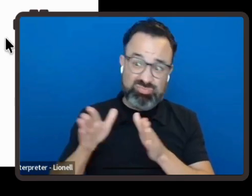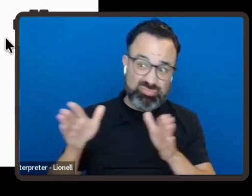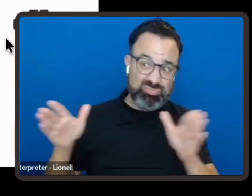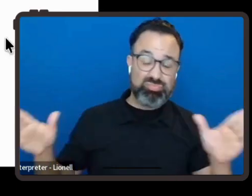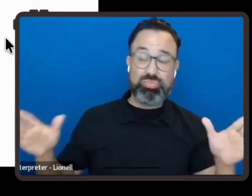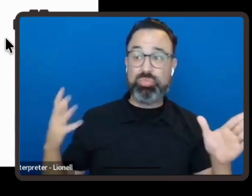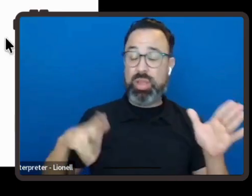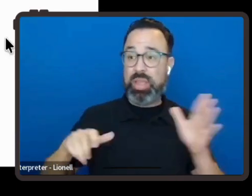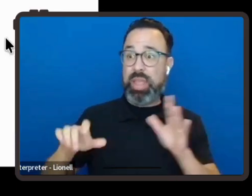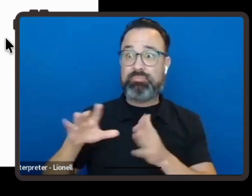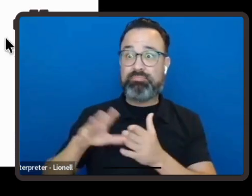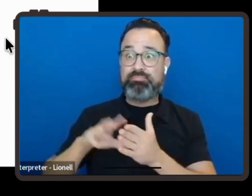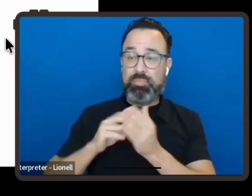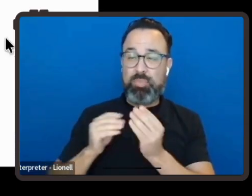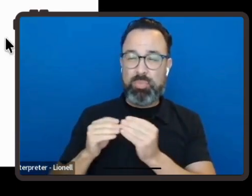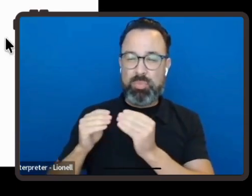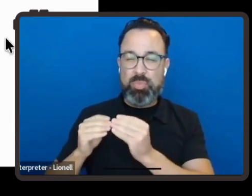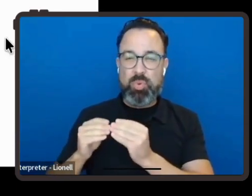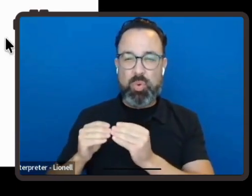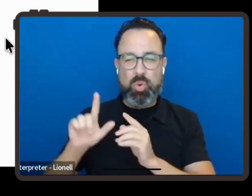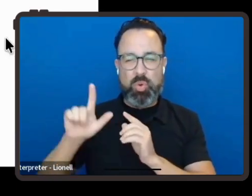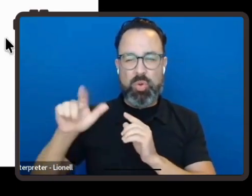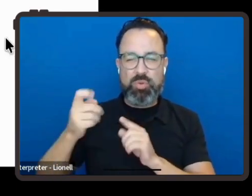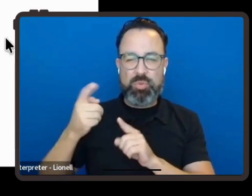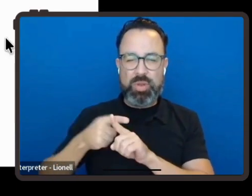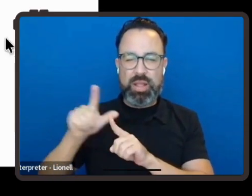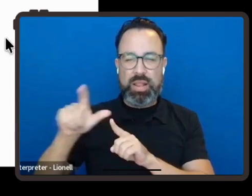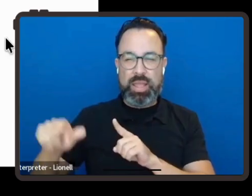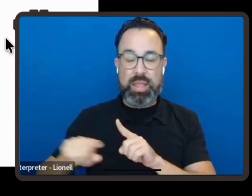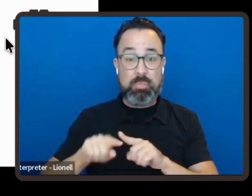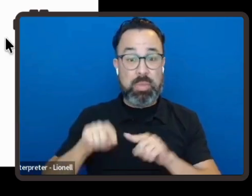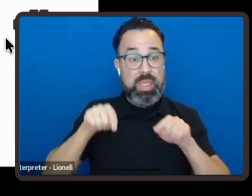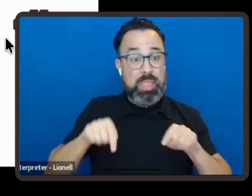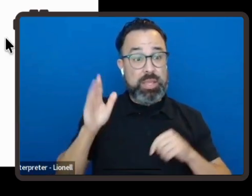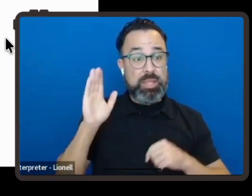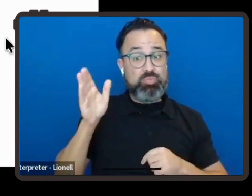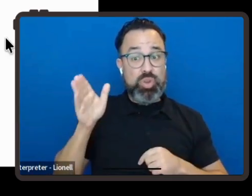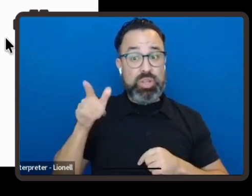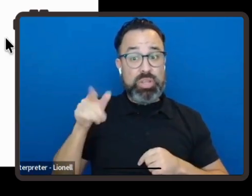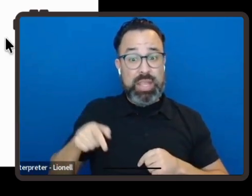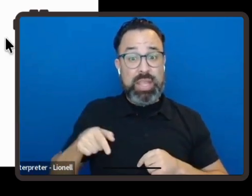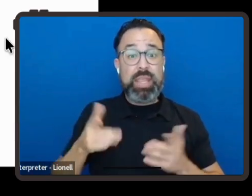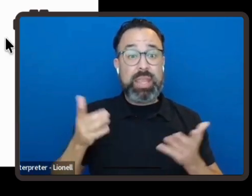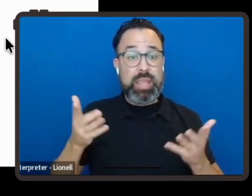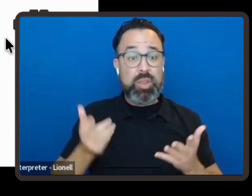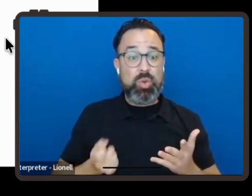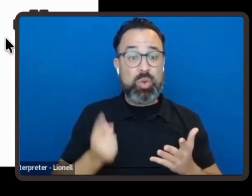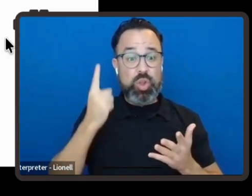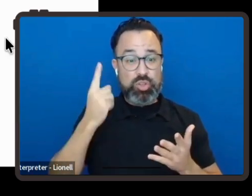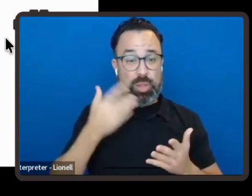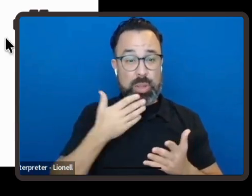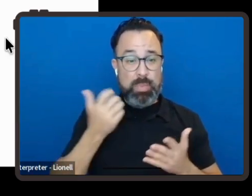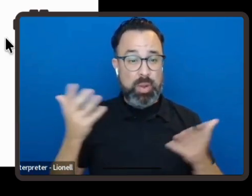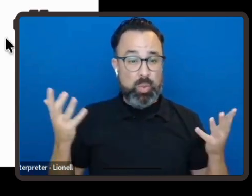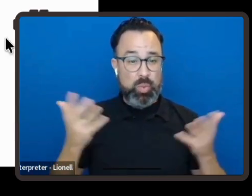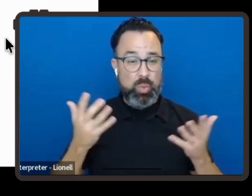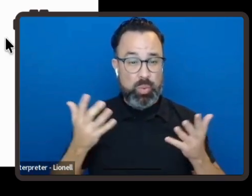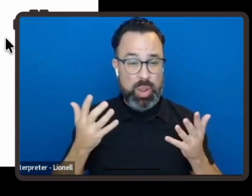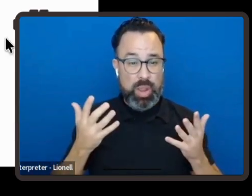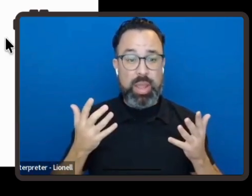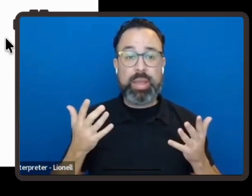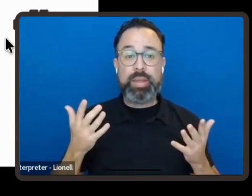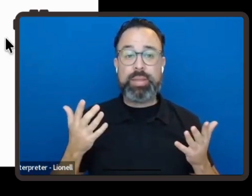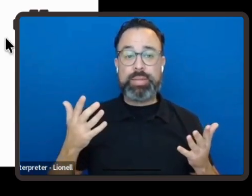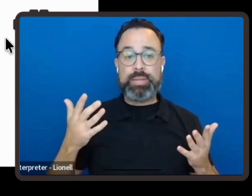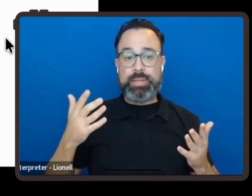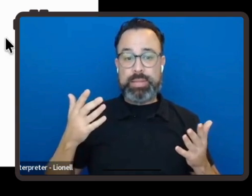So after this presentation here, you will have a better understanding of medical conditions like POTS, bone health,